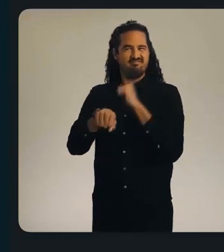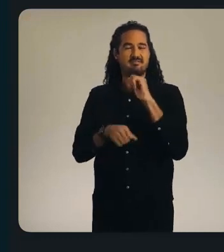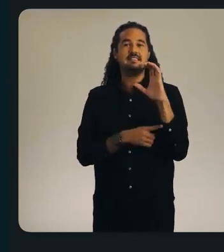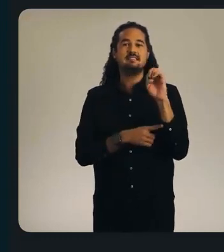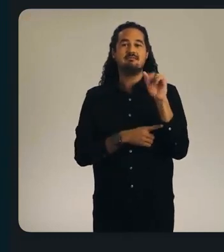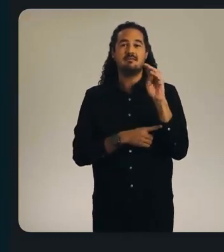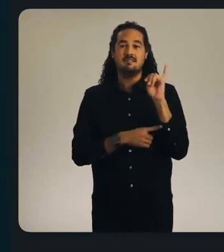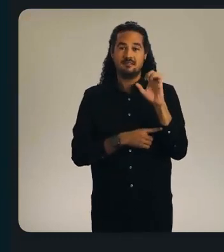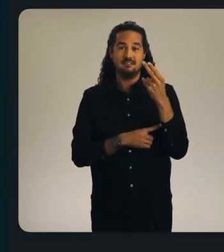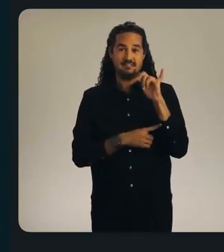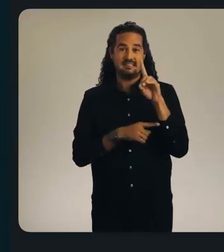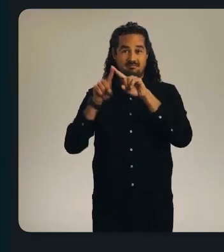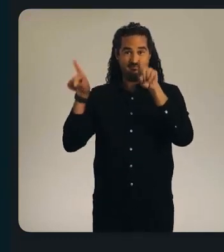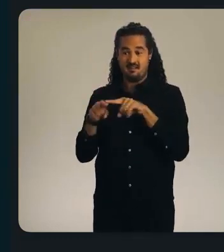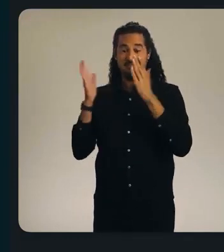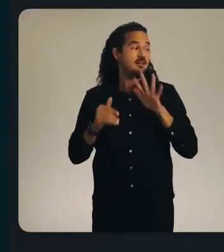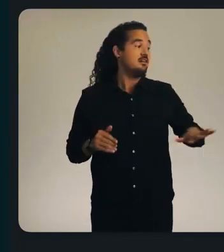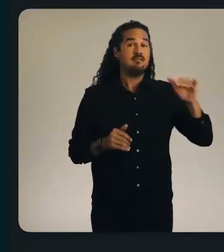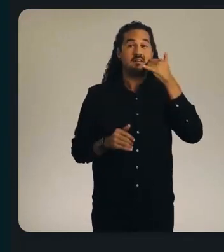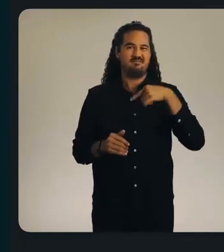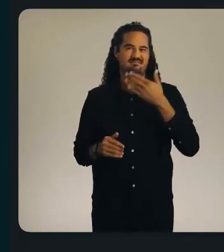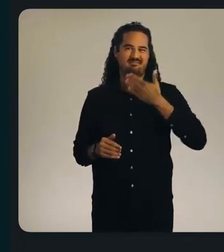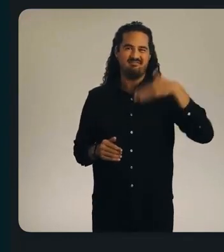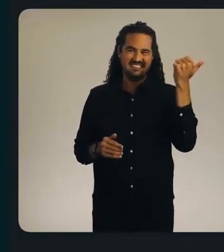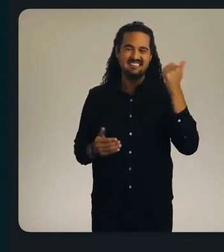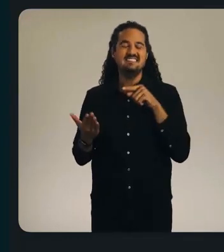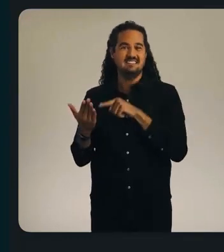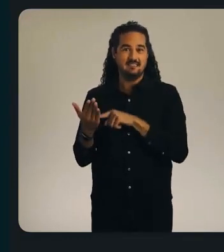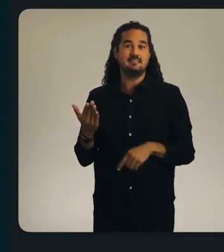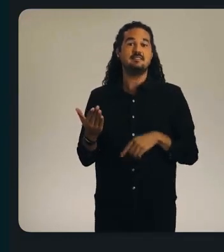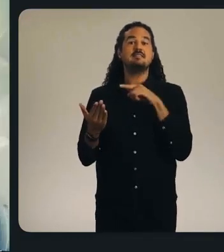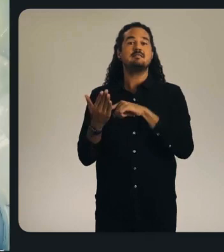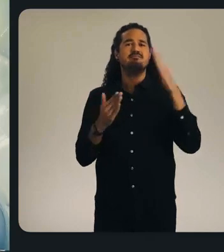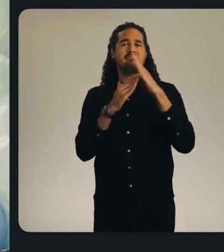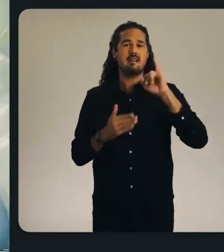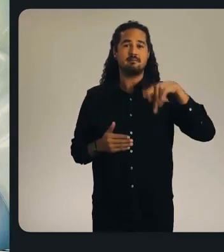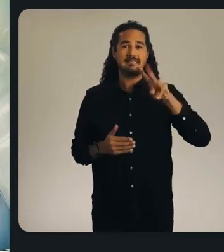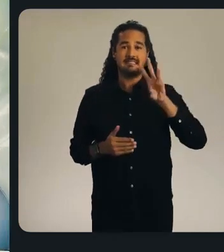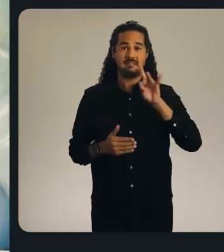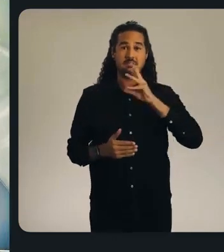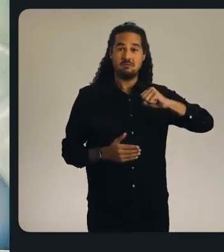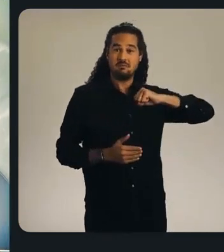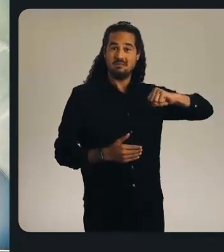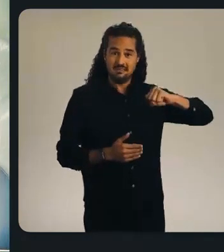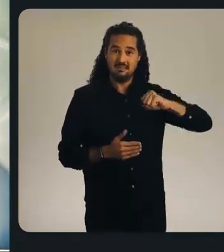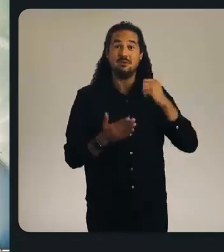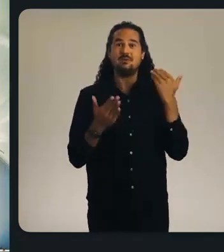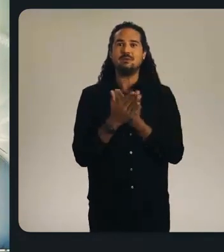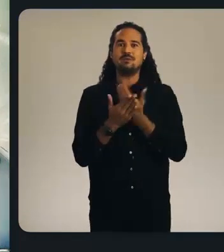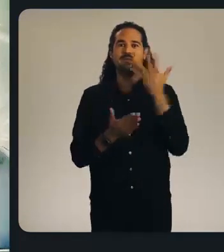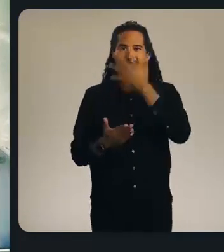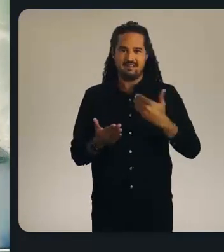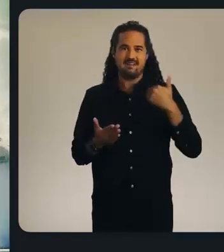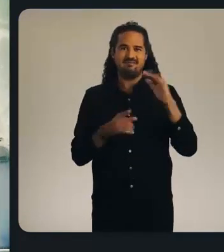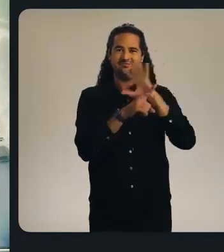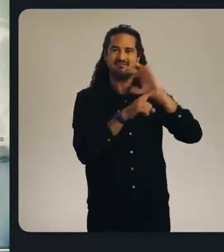shield front, tougher than any smartphone glass, and has industry-leading IP68 water resistance. iPhone 13 has a new look for the advanced dual camera